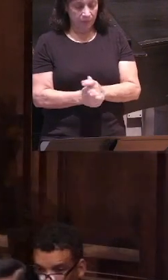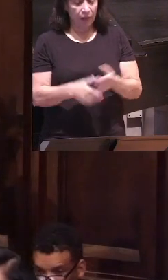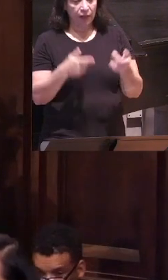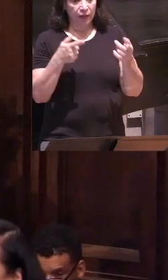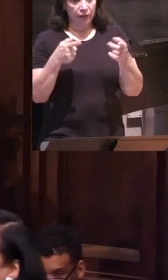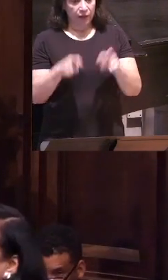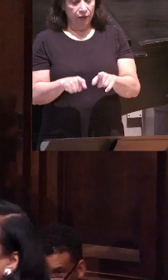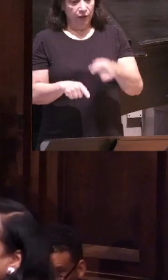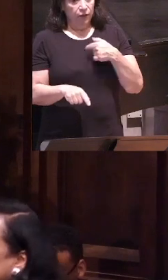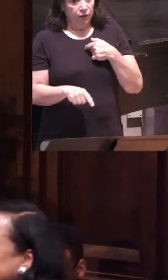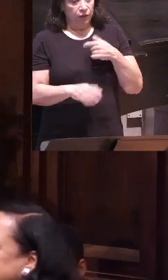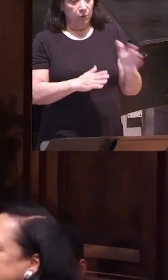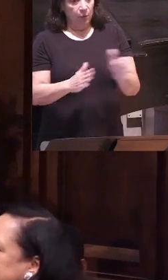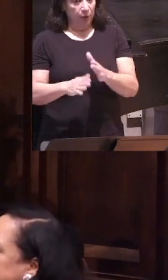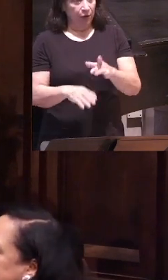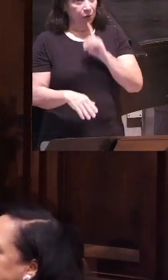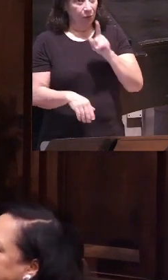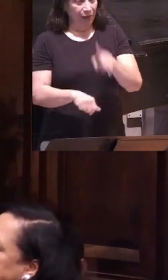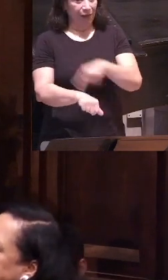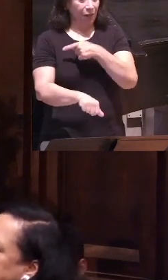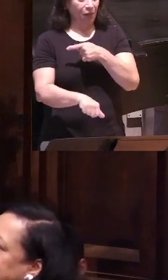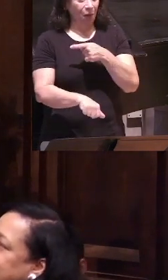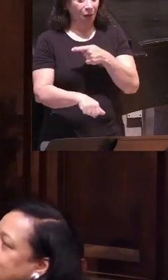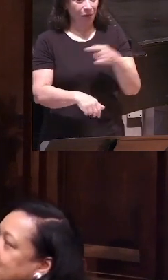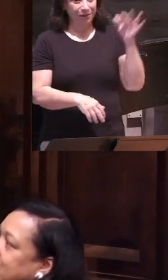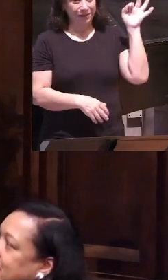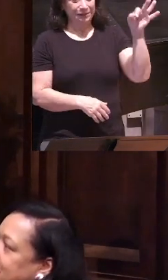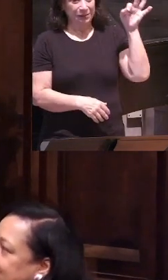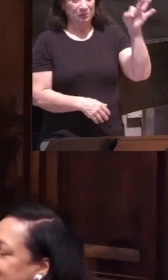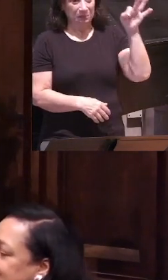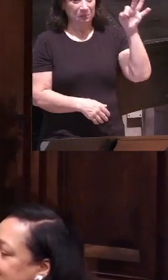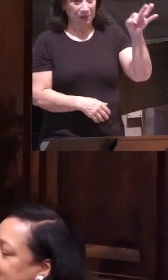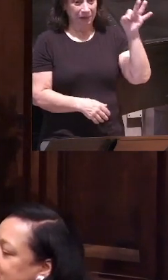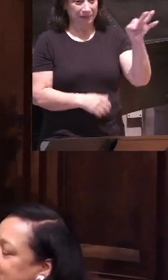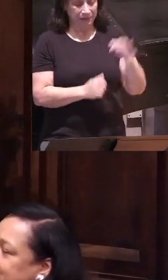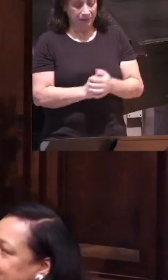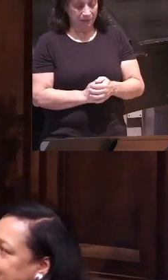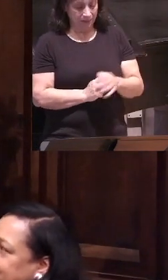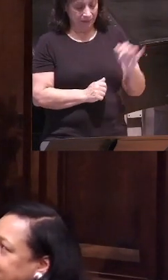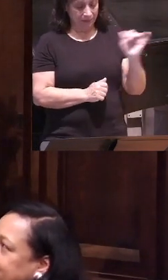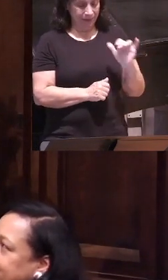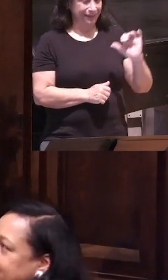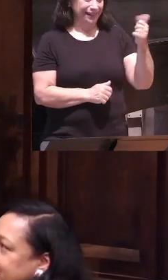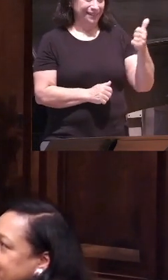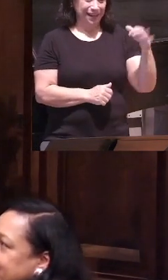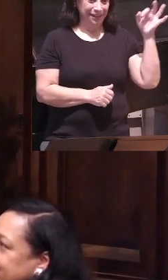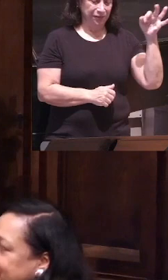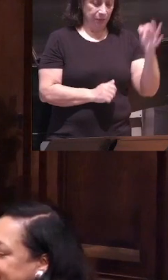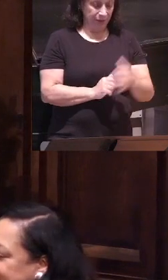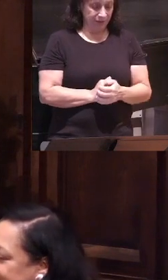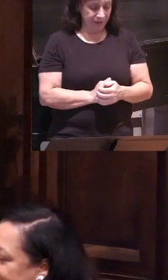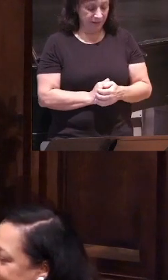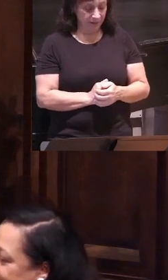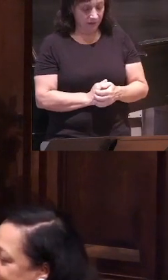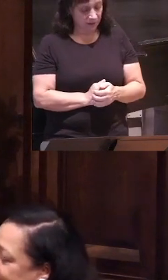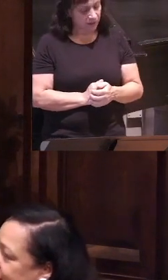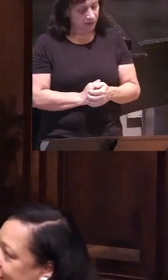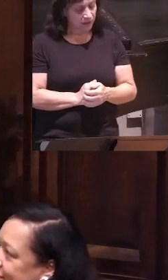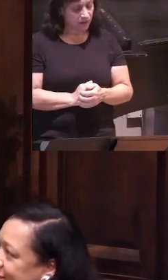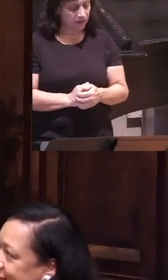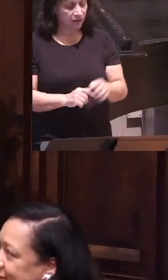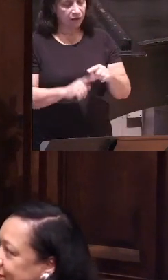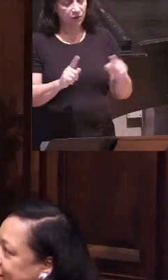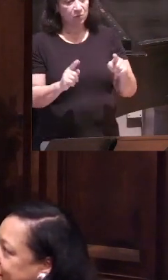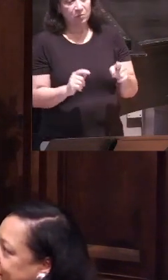speech. In fact, I prepared about 10 sermons telling what great roots Earl came from and how